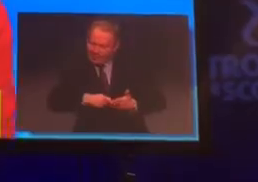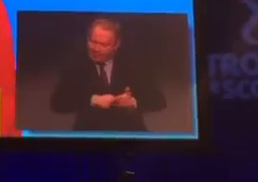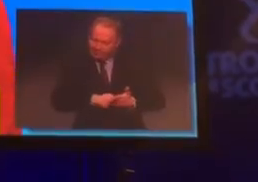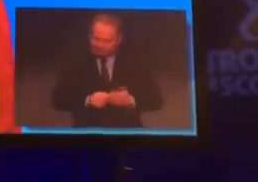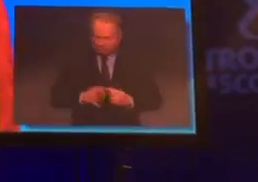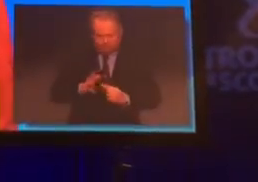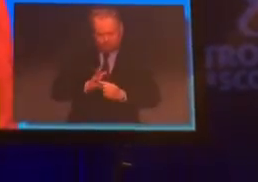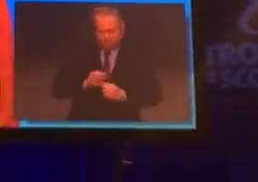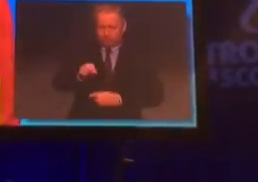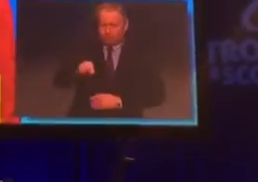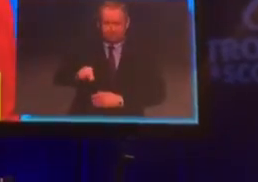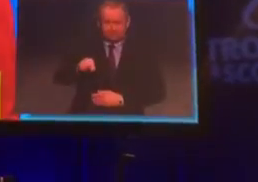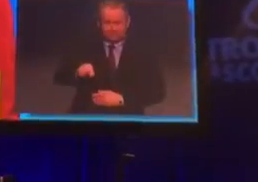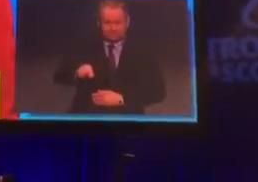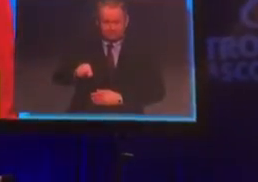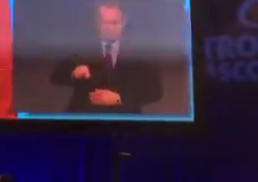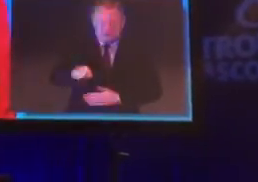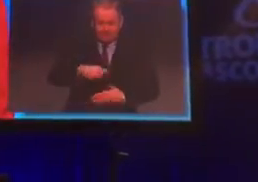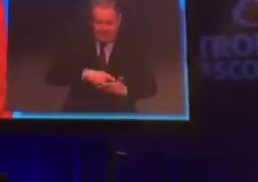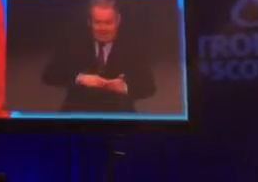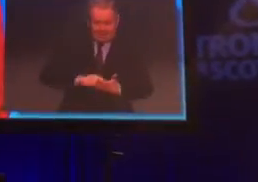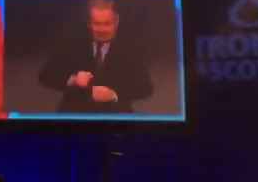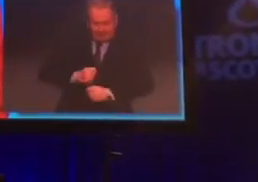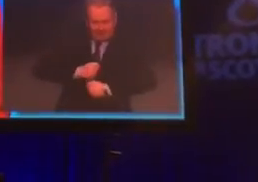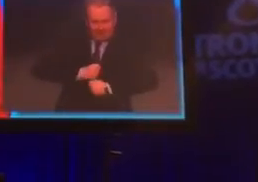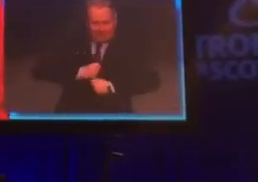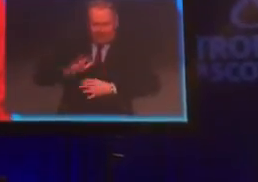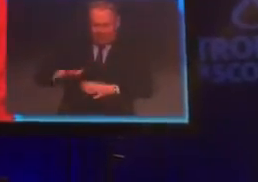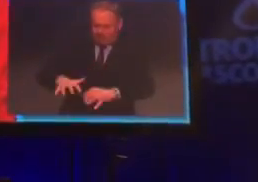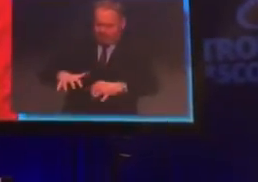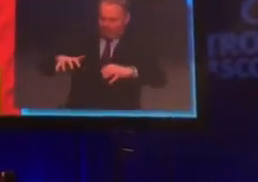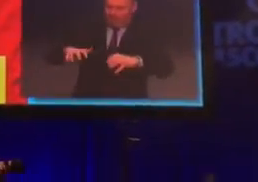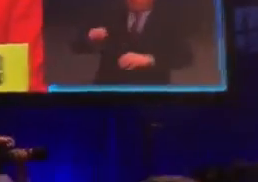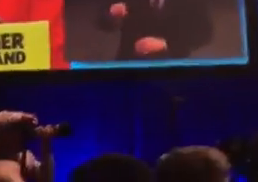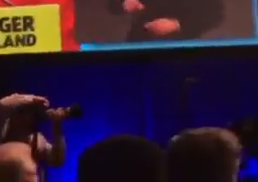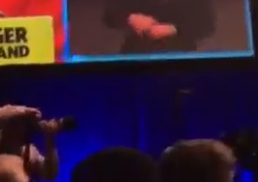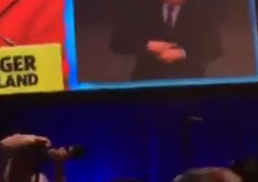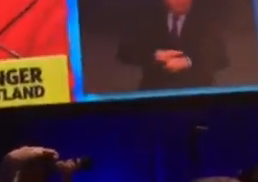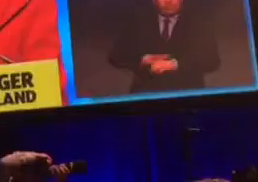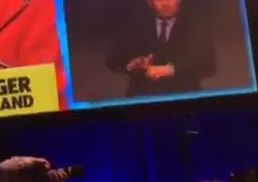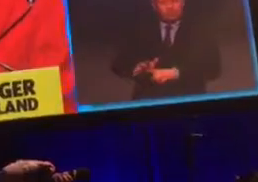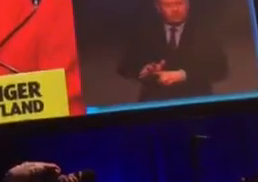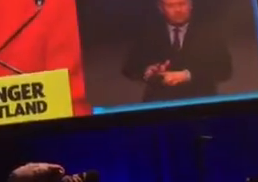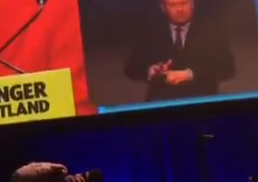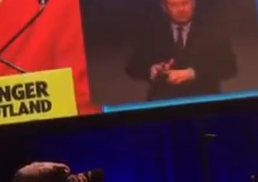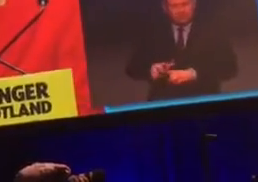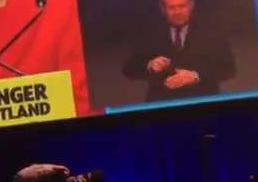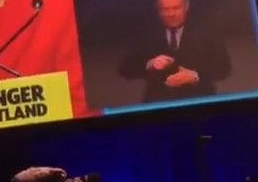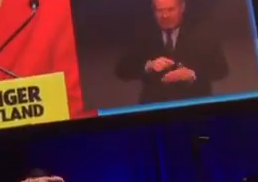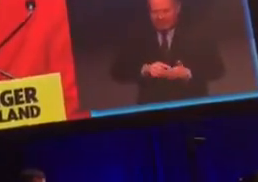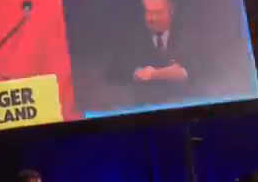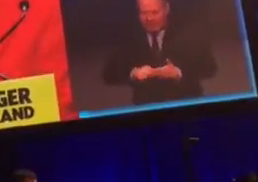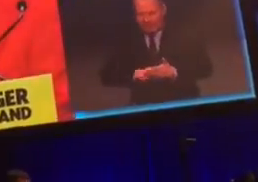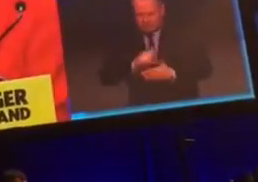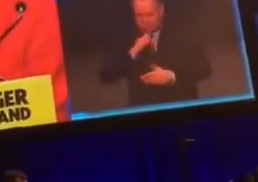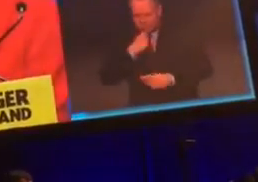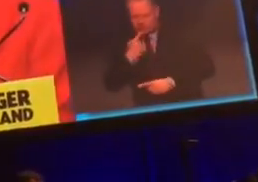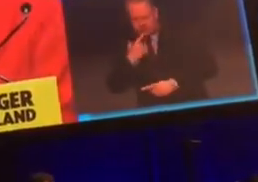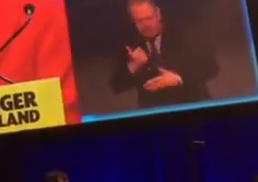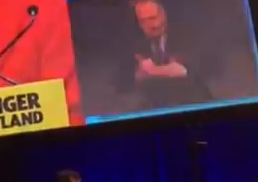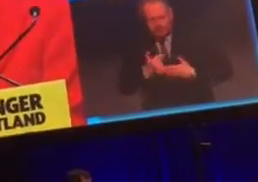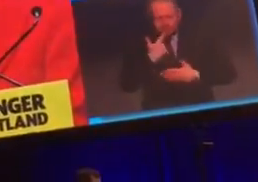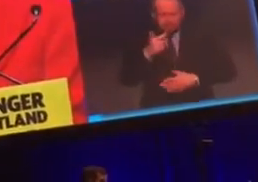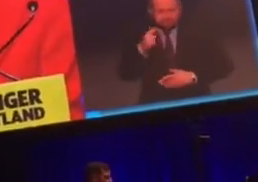election, an election to our own national parliament, an election that will set the direction for our